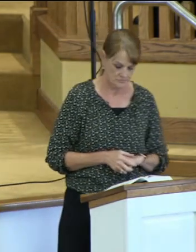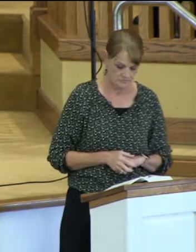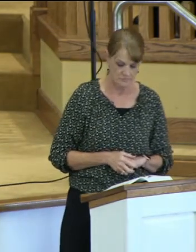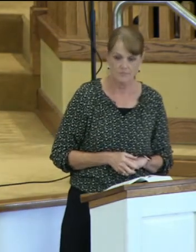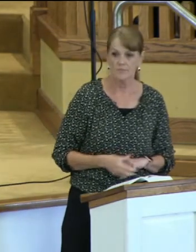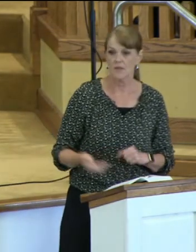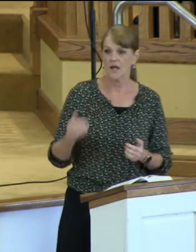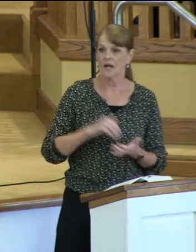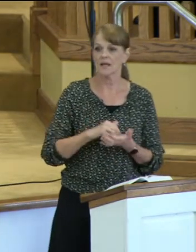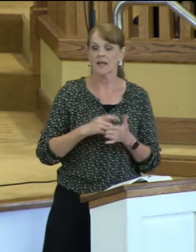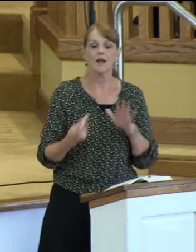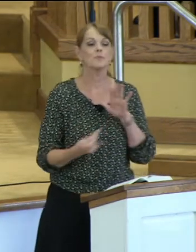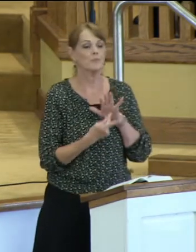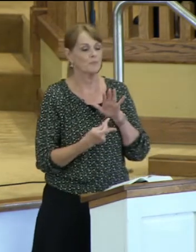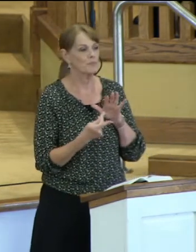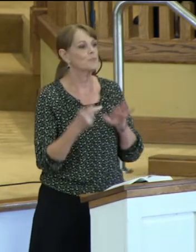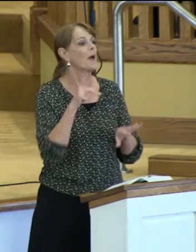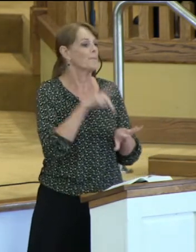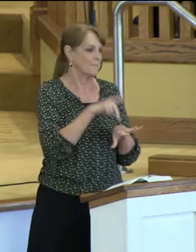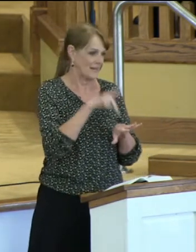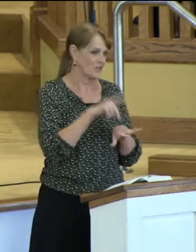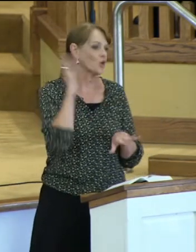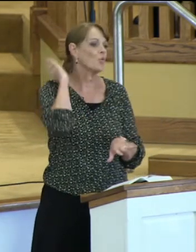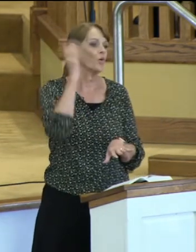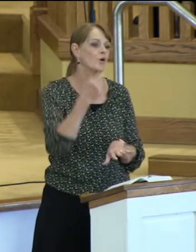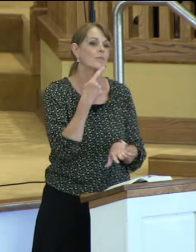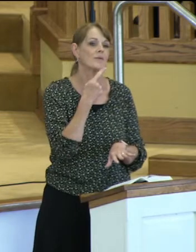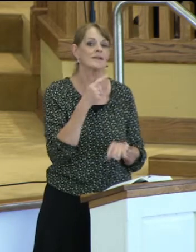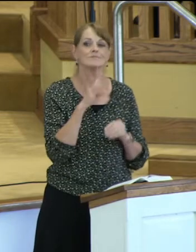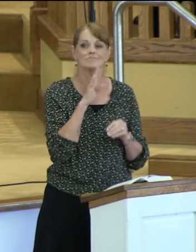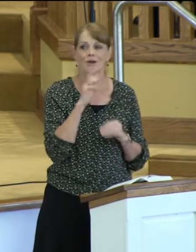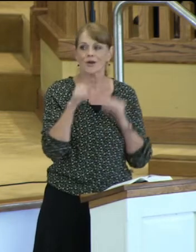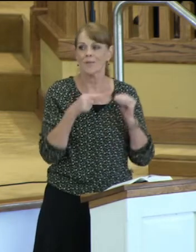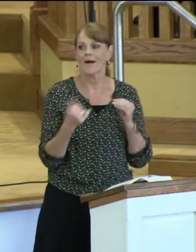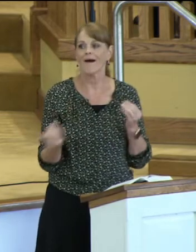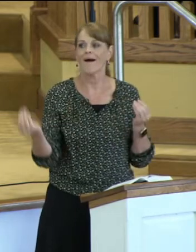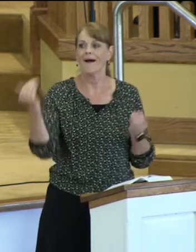Once again, Peter will be mentioned again tonight.